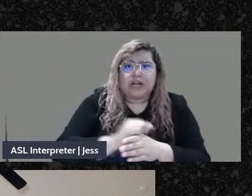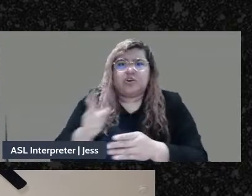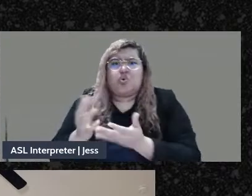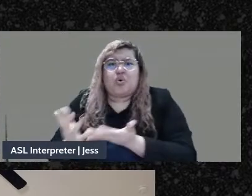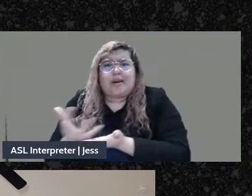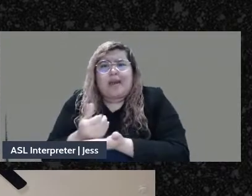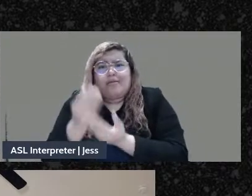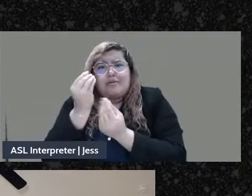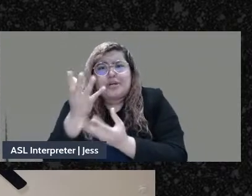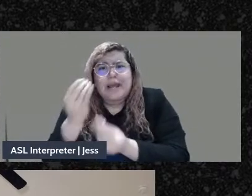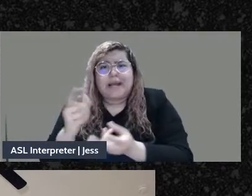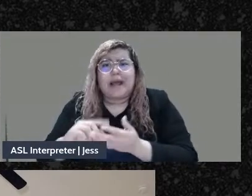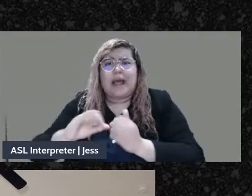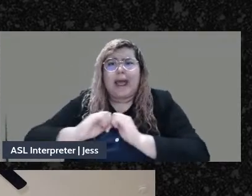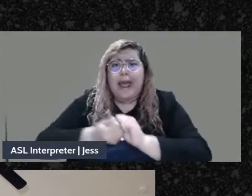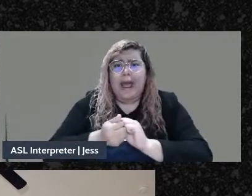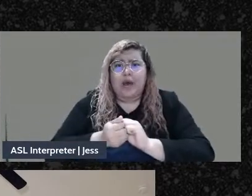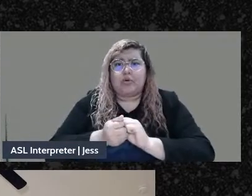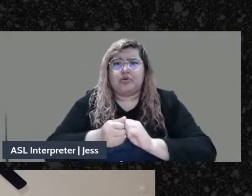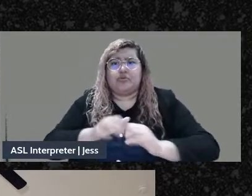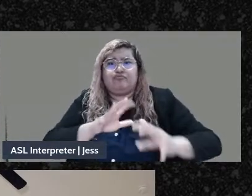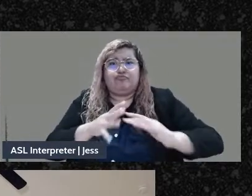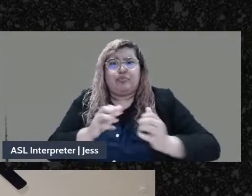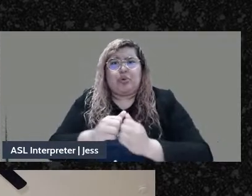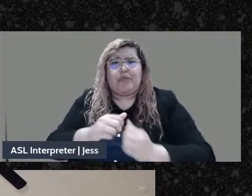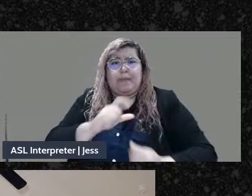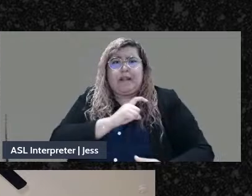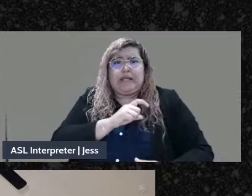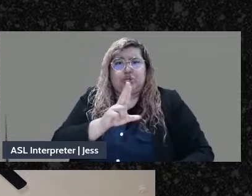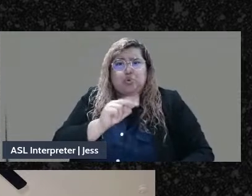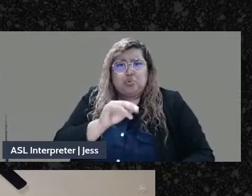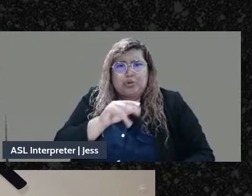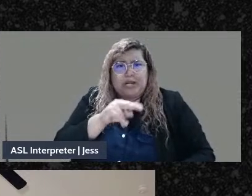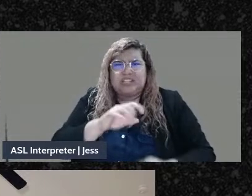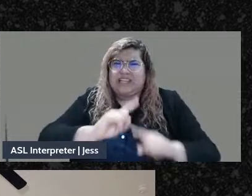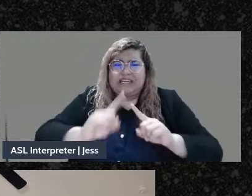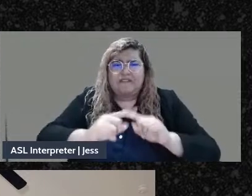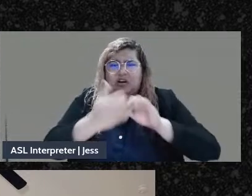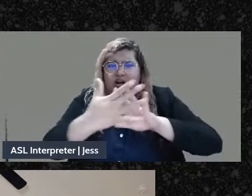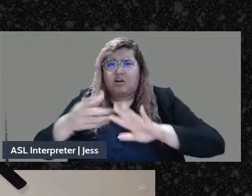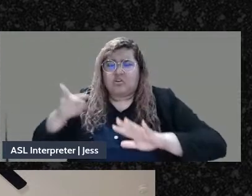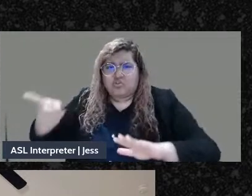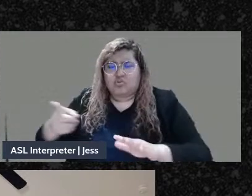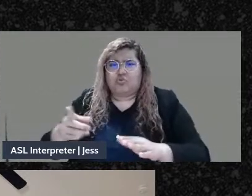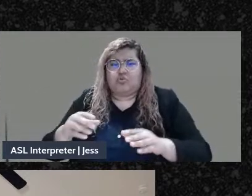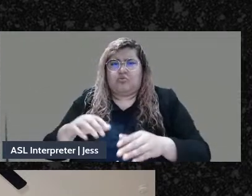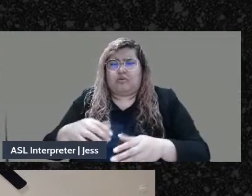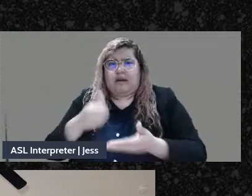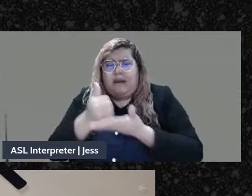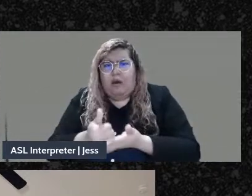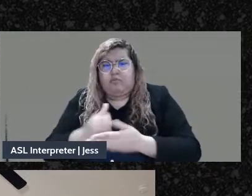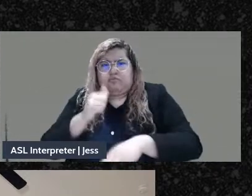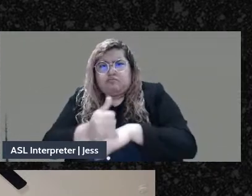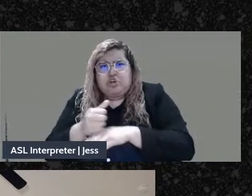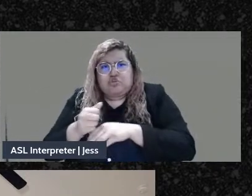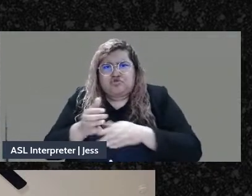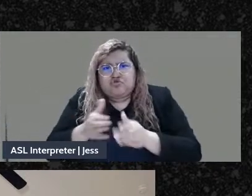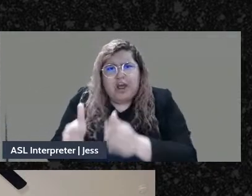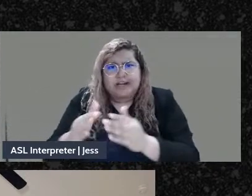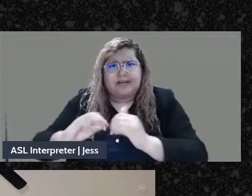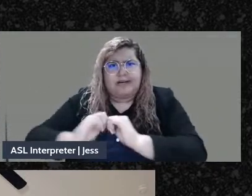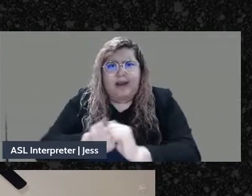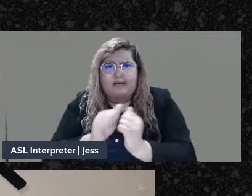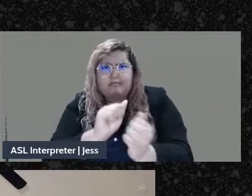these intense particular obstacles and strategies, and helping people cross-pollinate those strategies